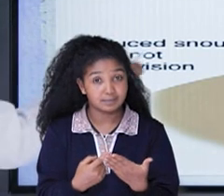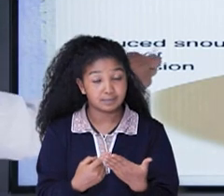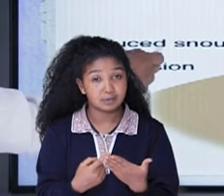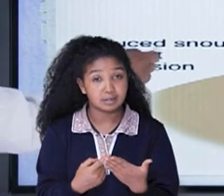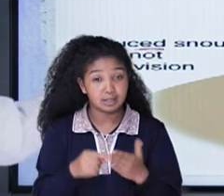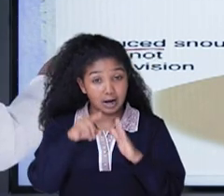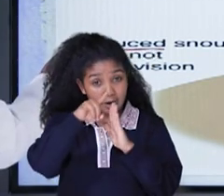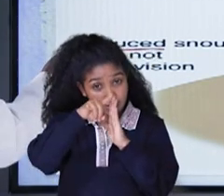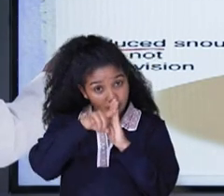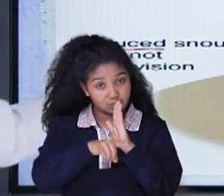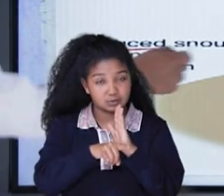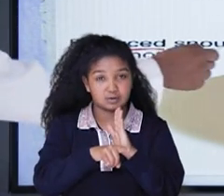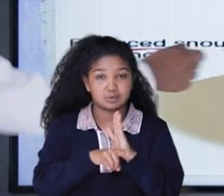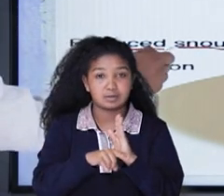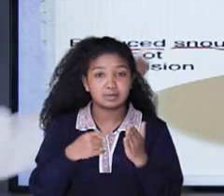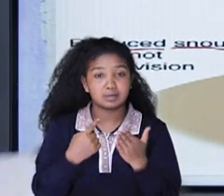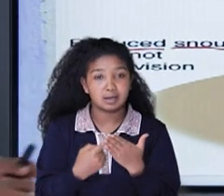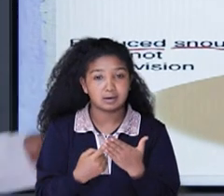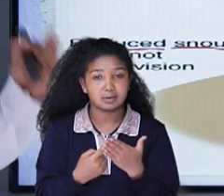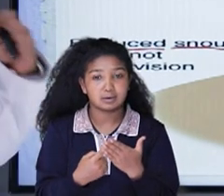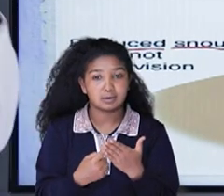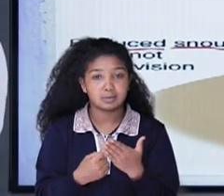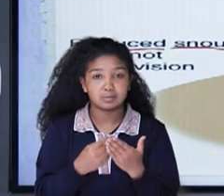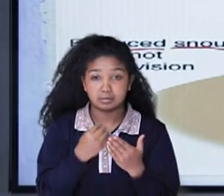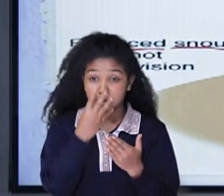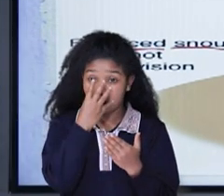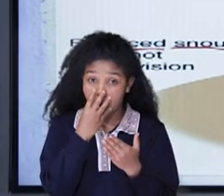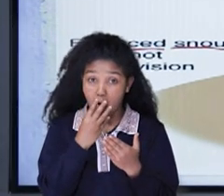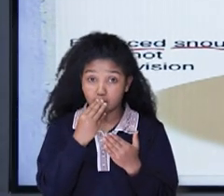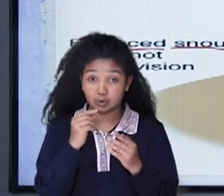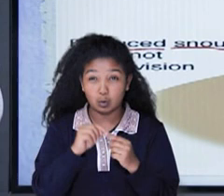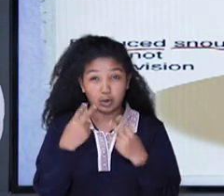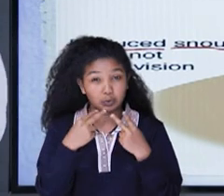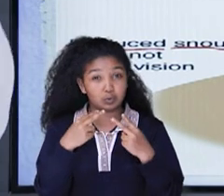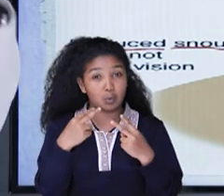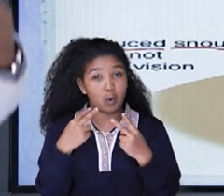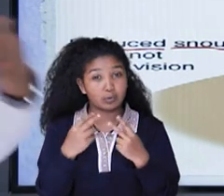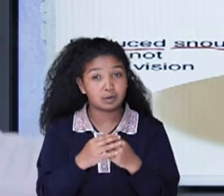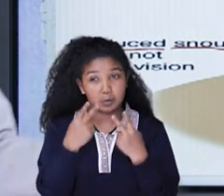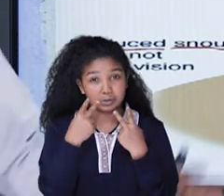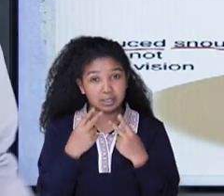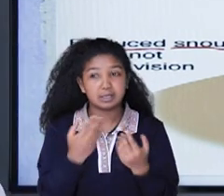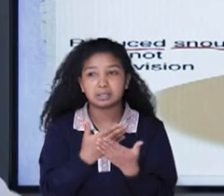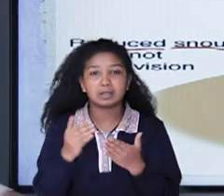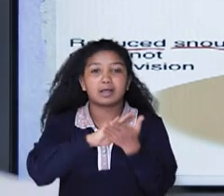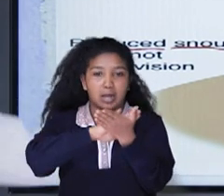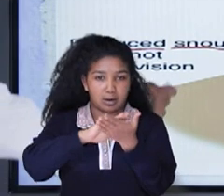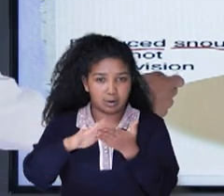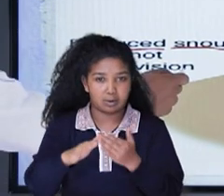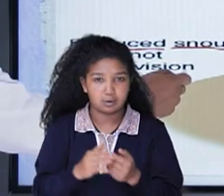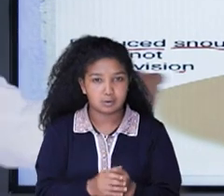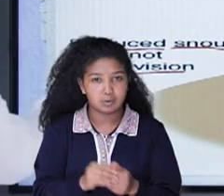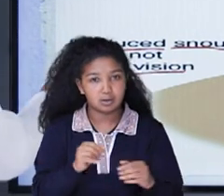they reduced their snouts in order to observe, or in order to see things clearly, or